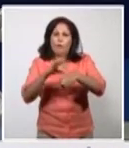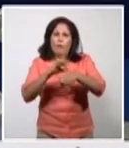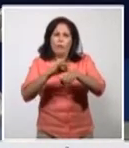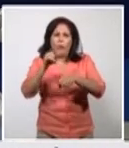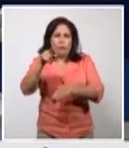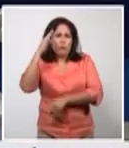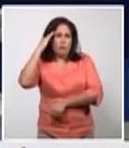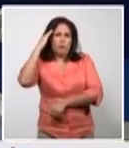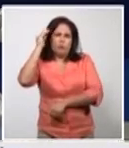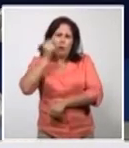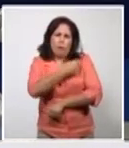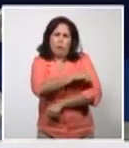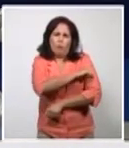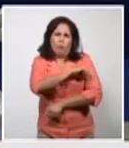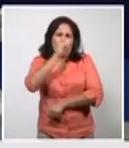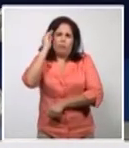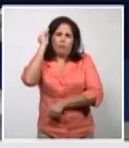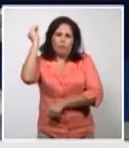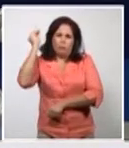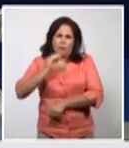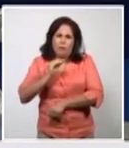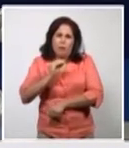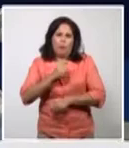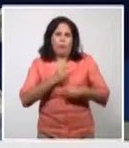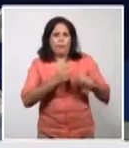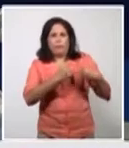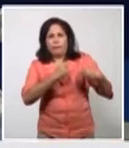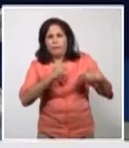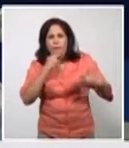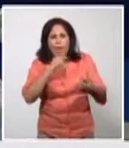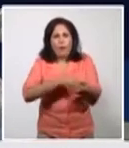are well known to our population.